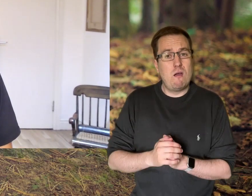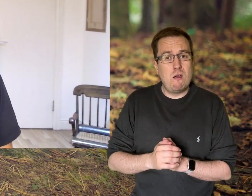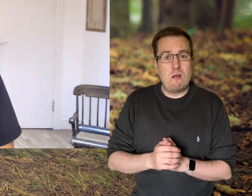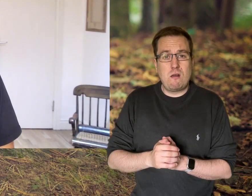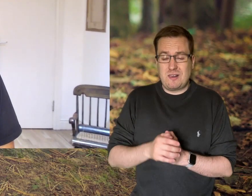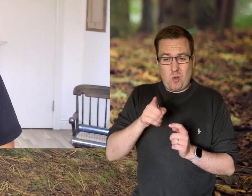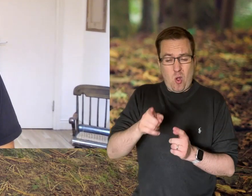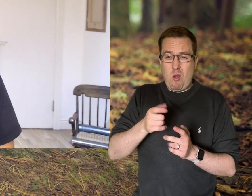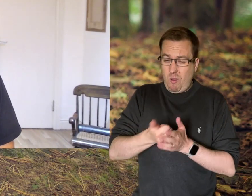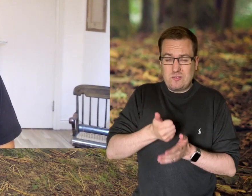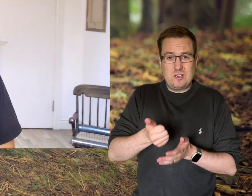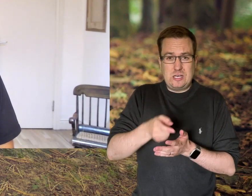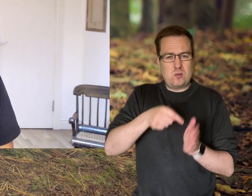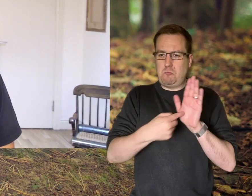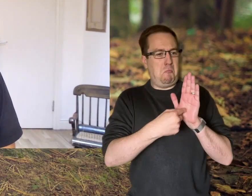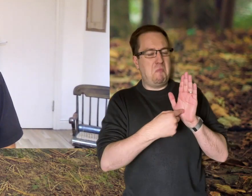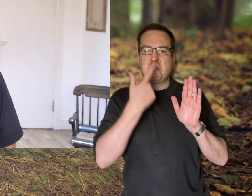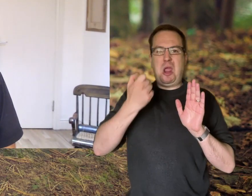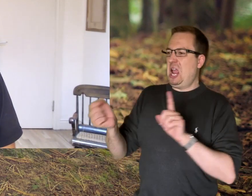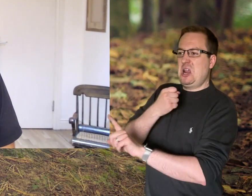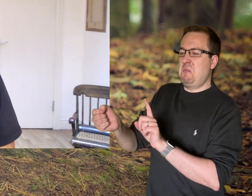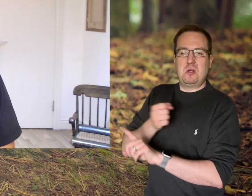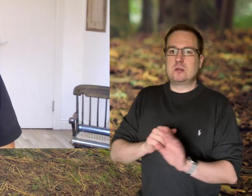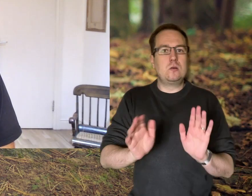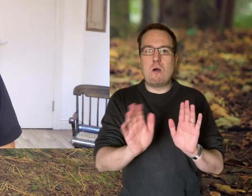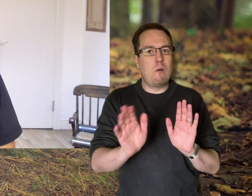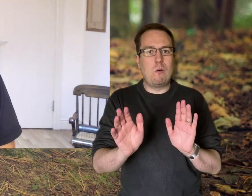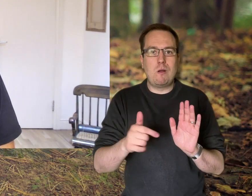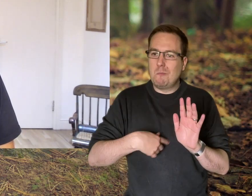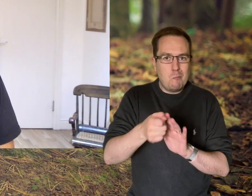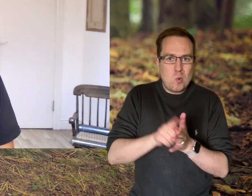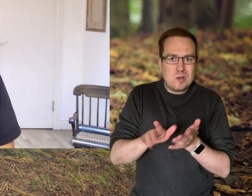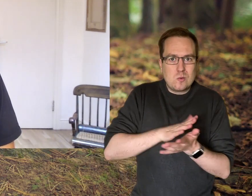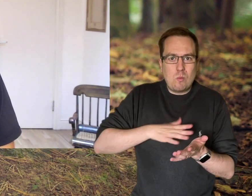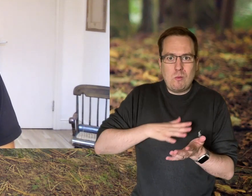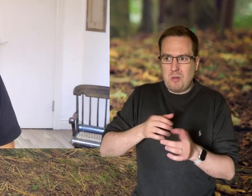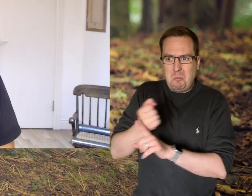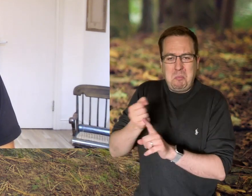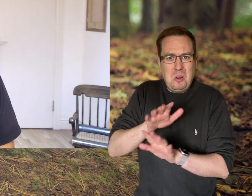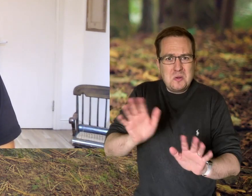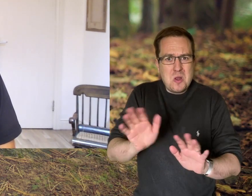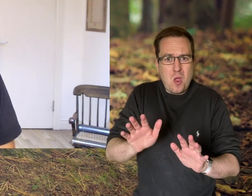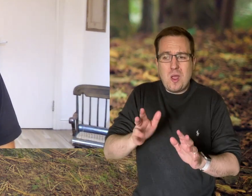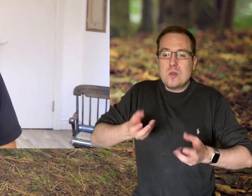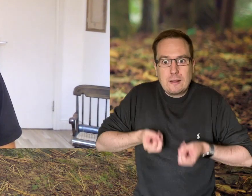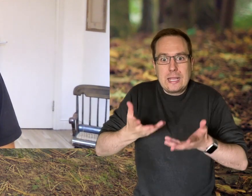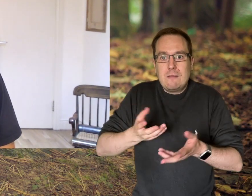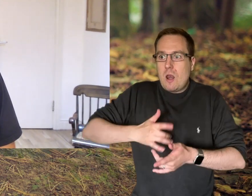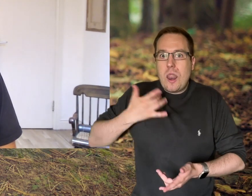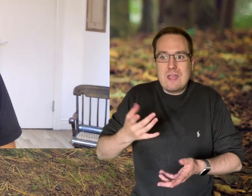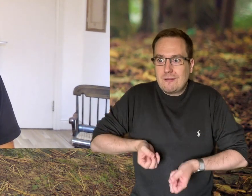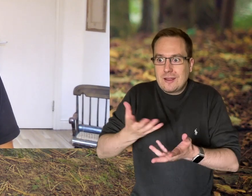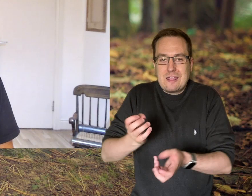has been used to justify abuse, not in the way that Paul intended, which was to give life and freedom. And because of